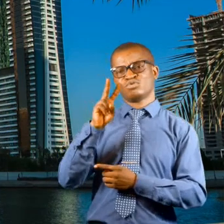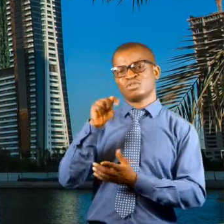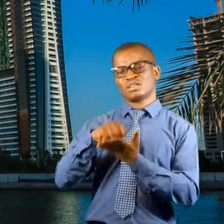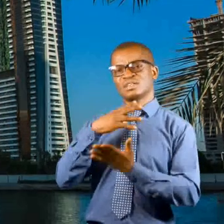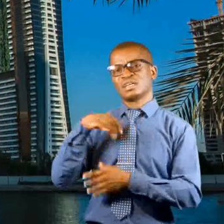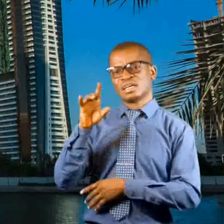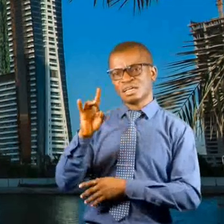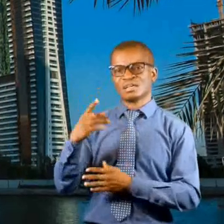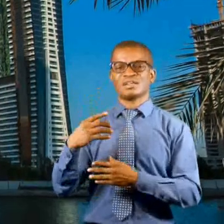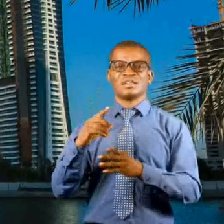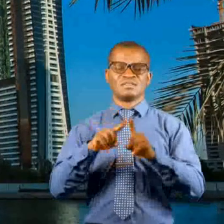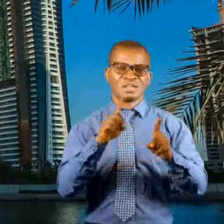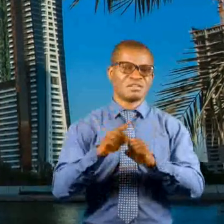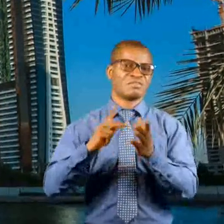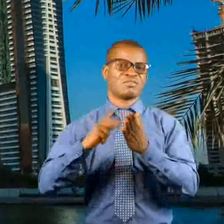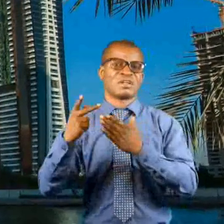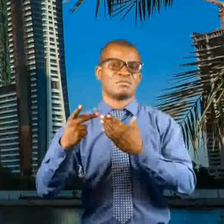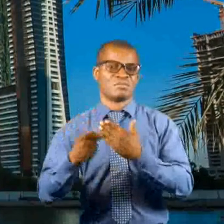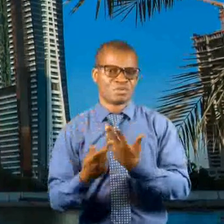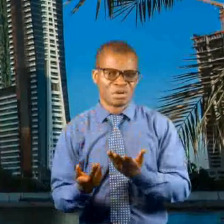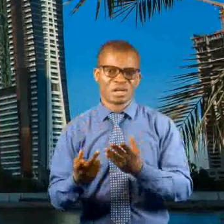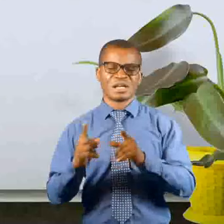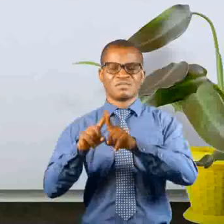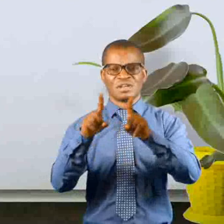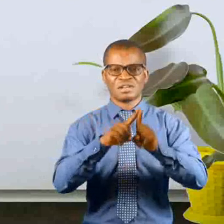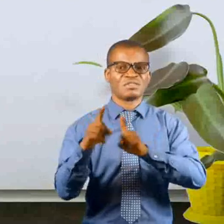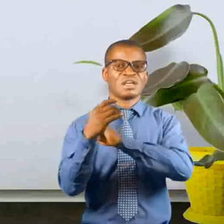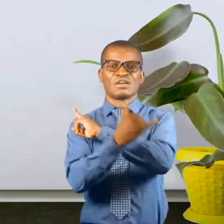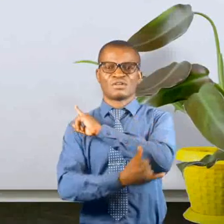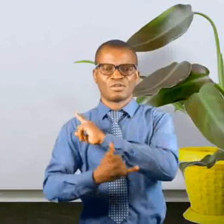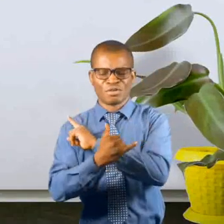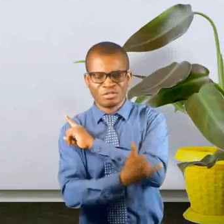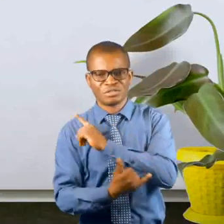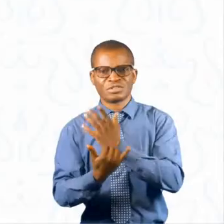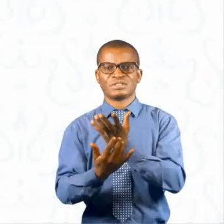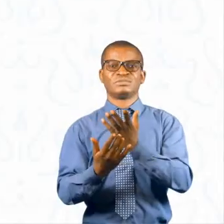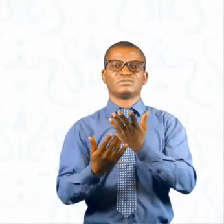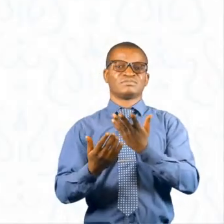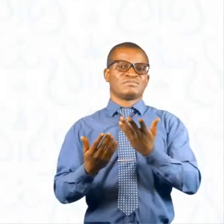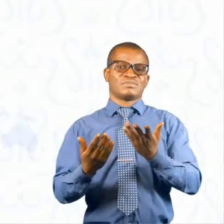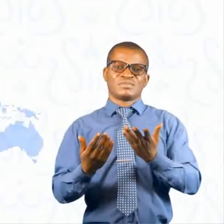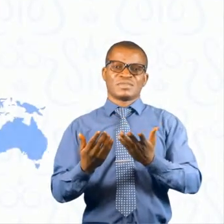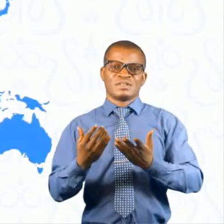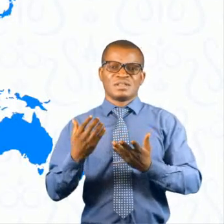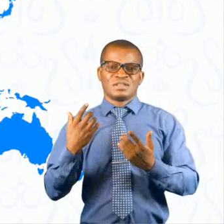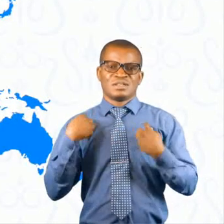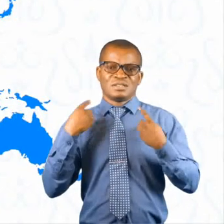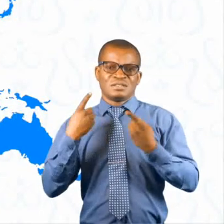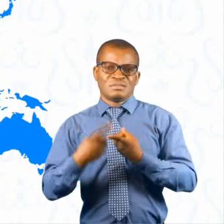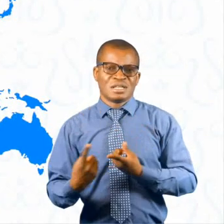we deliver research and programmatic interventions in a variety of countries, spanning the Middle